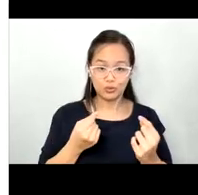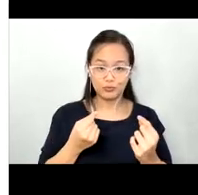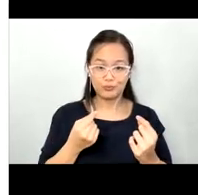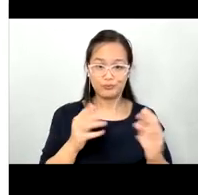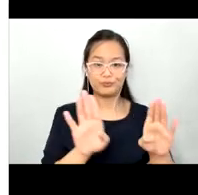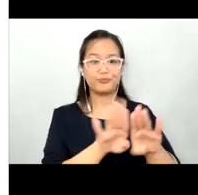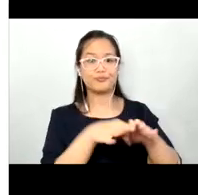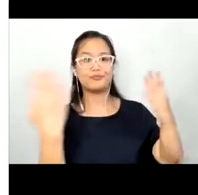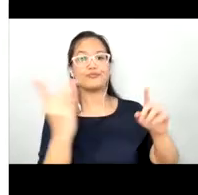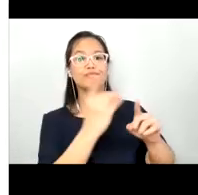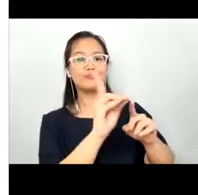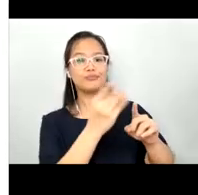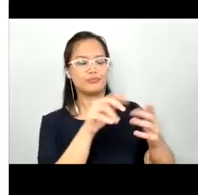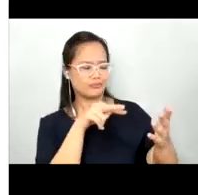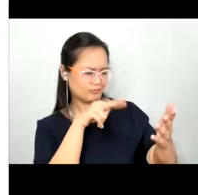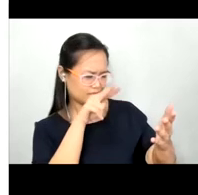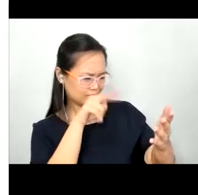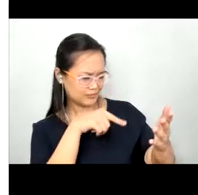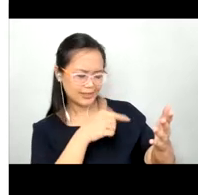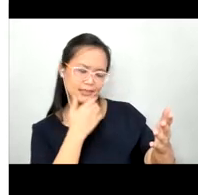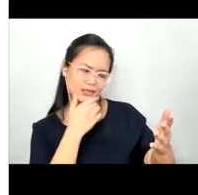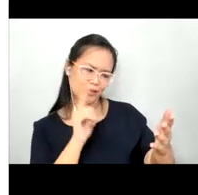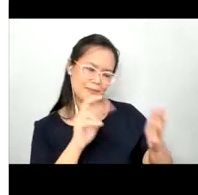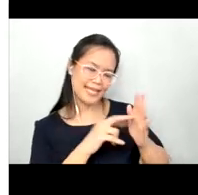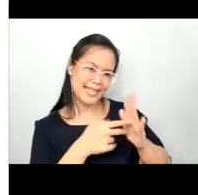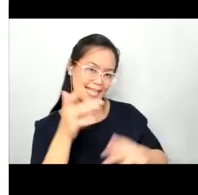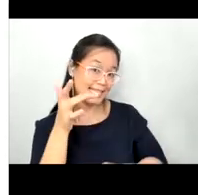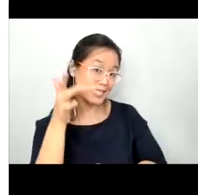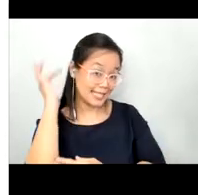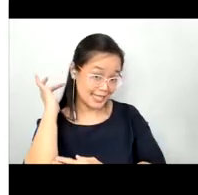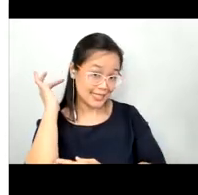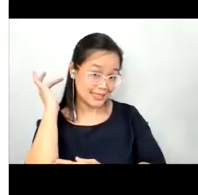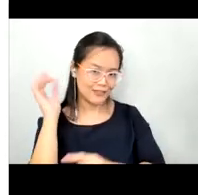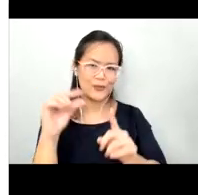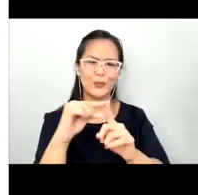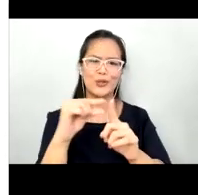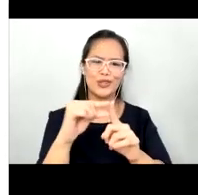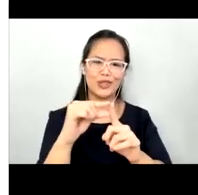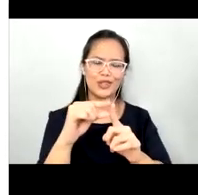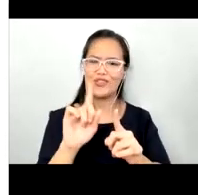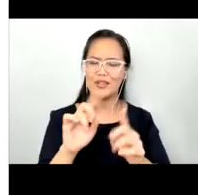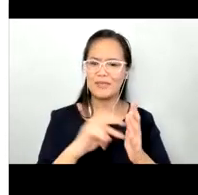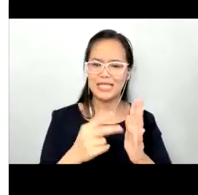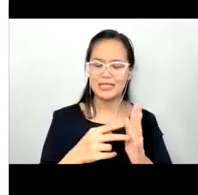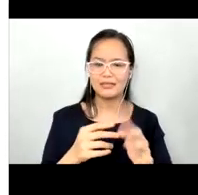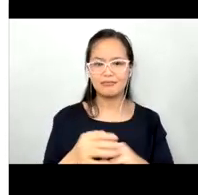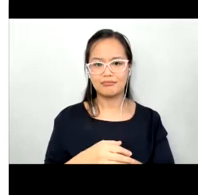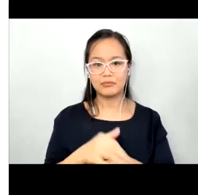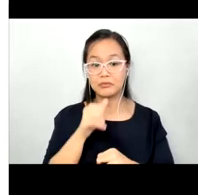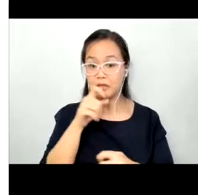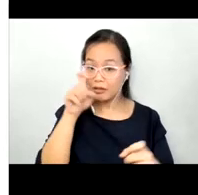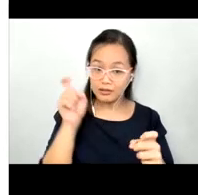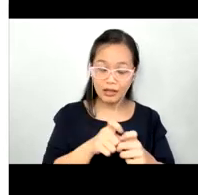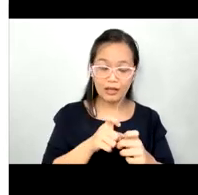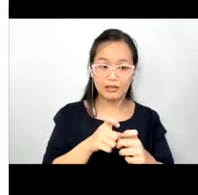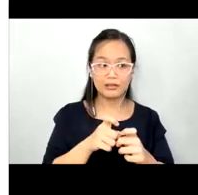the dictionary and to look at the meaning of sensitivity. You know, the word sensitive is not exactly